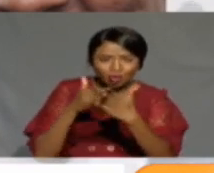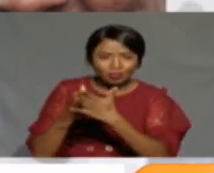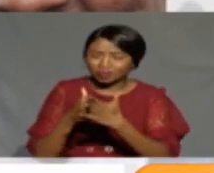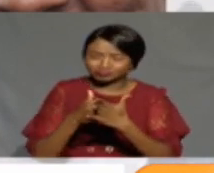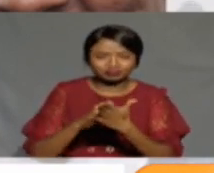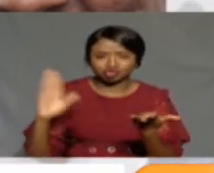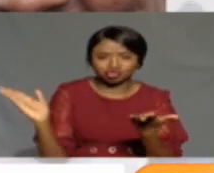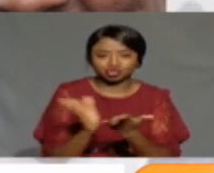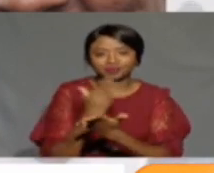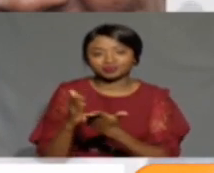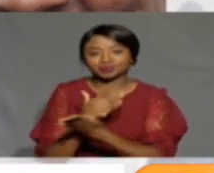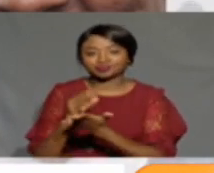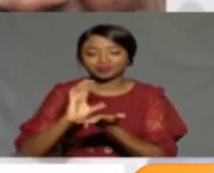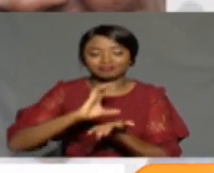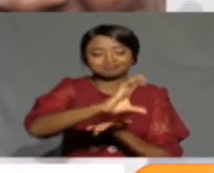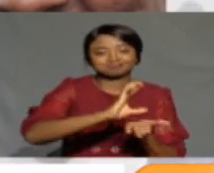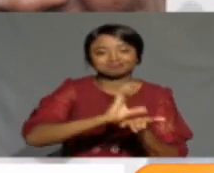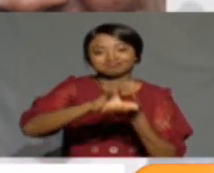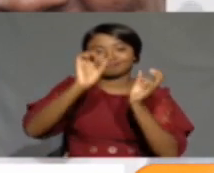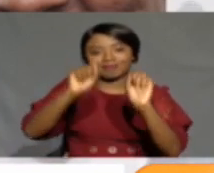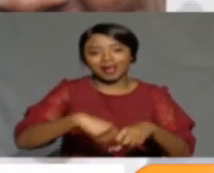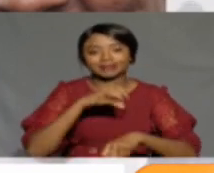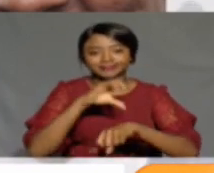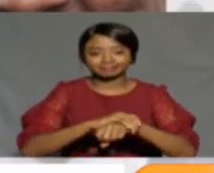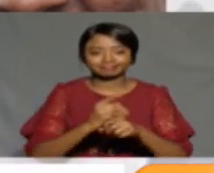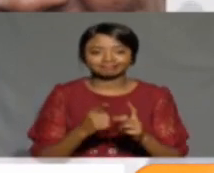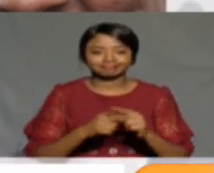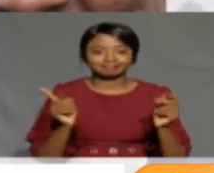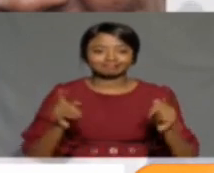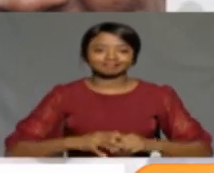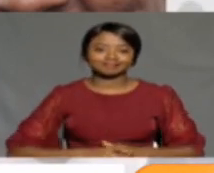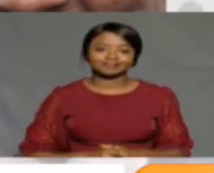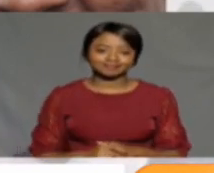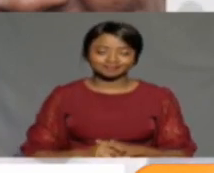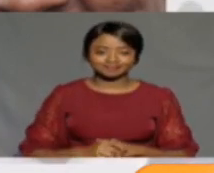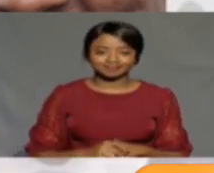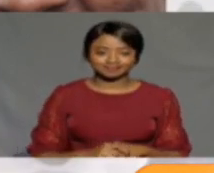release of funds to counties. Francis Gashuri, Citizen TV.